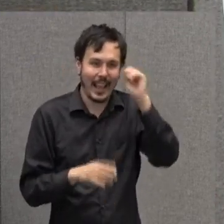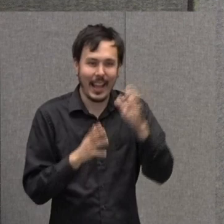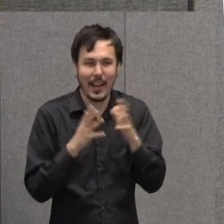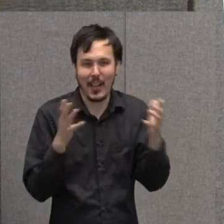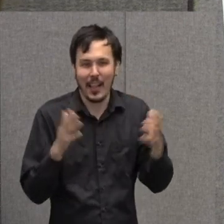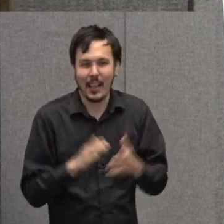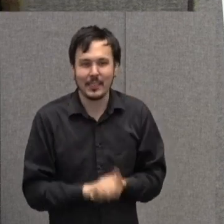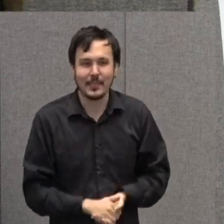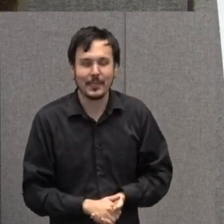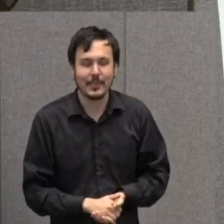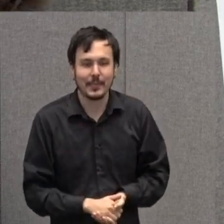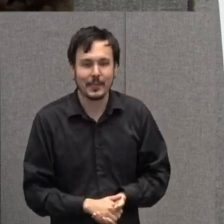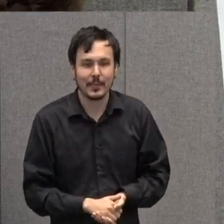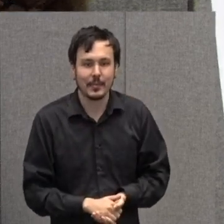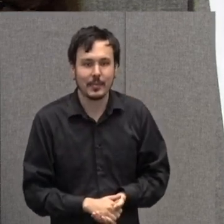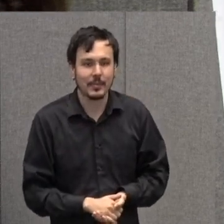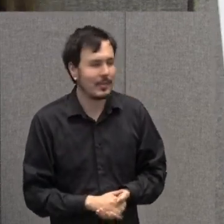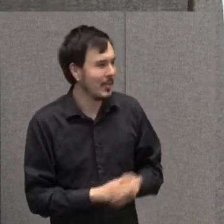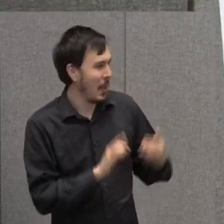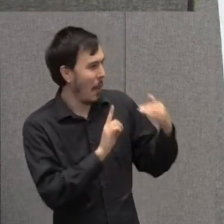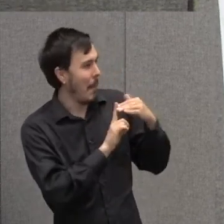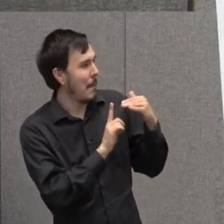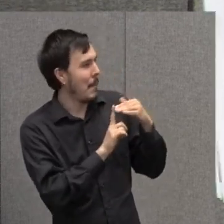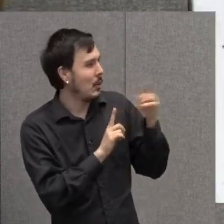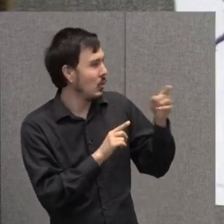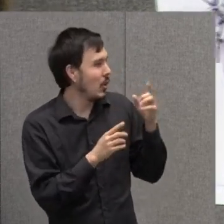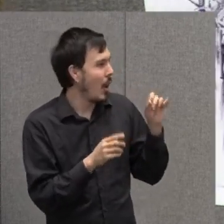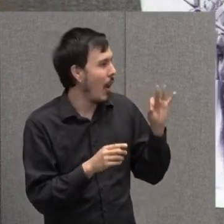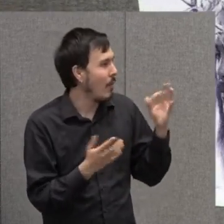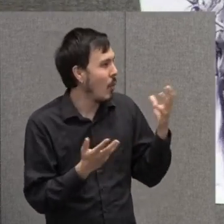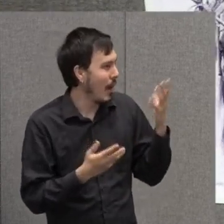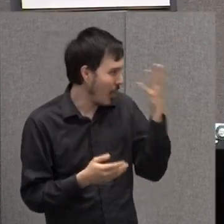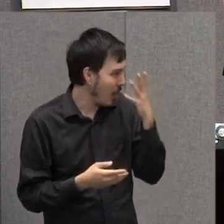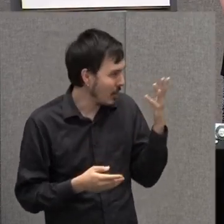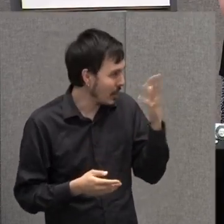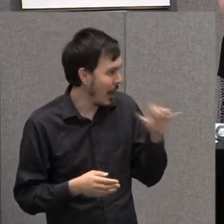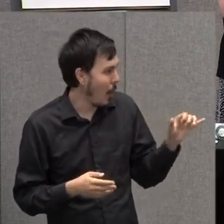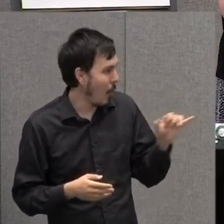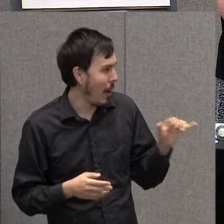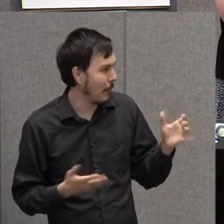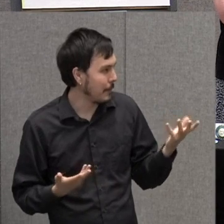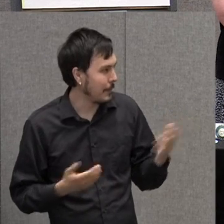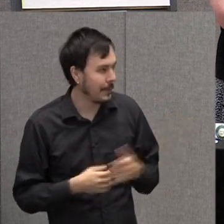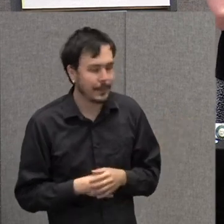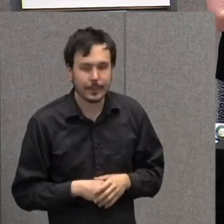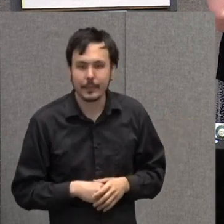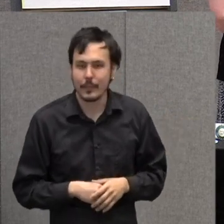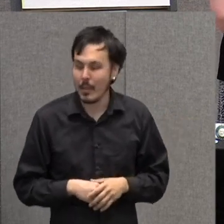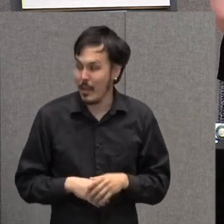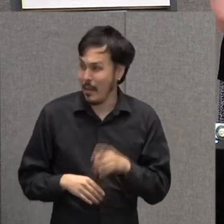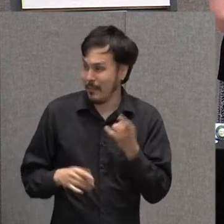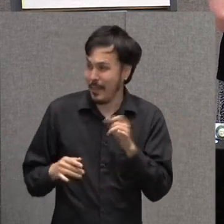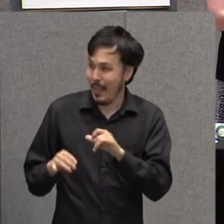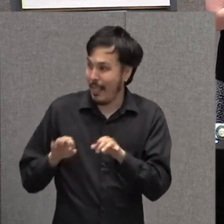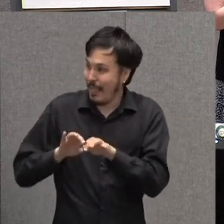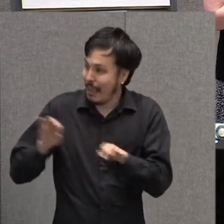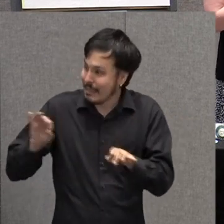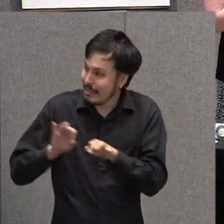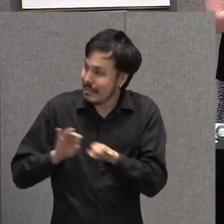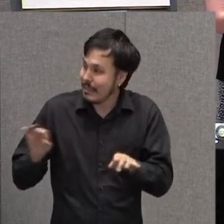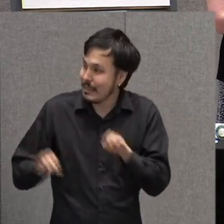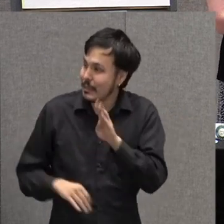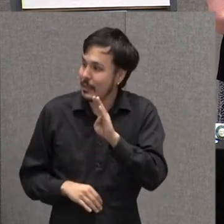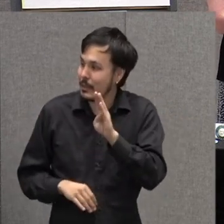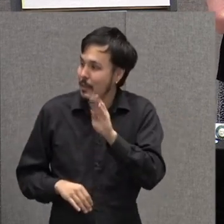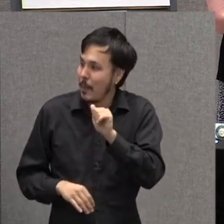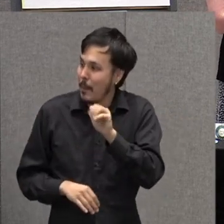fantastic creations. What does this one remind you of, Denise? It reminds me of sticks or bamboo.